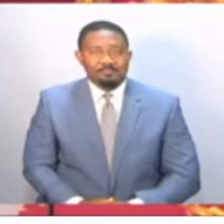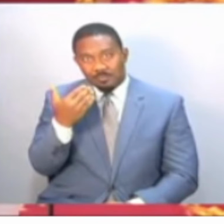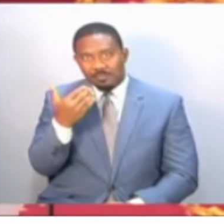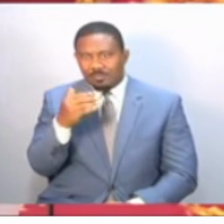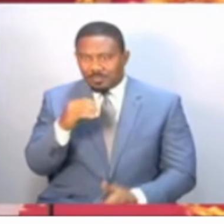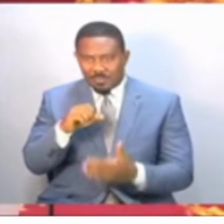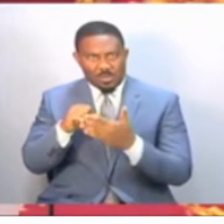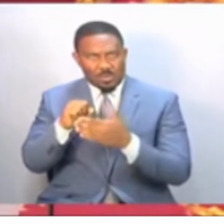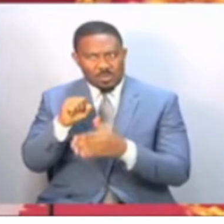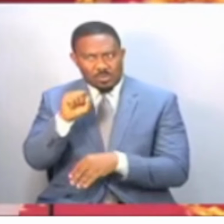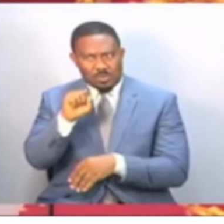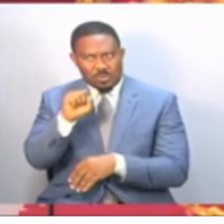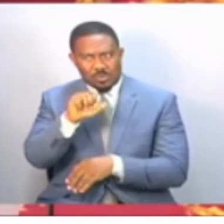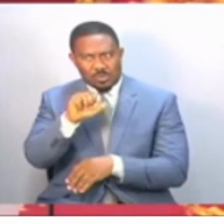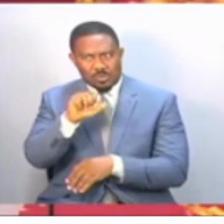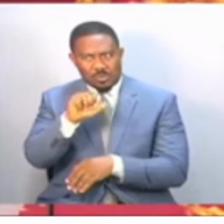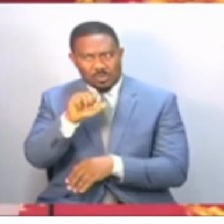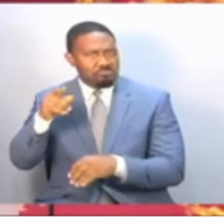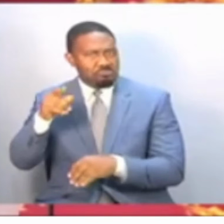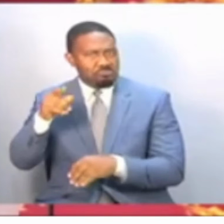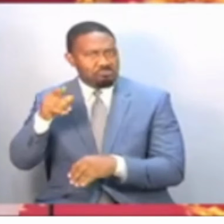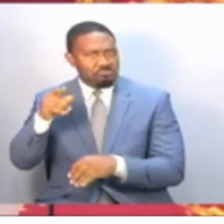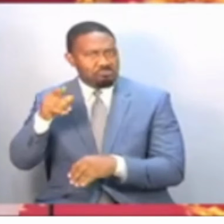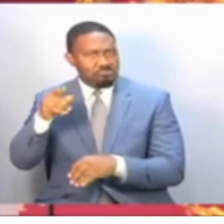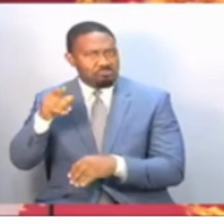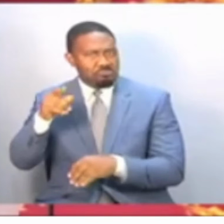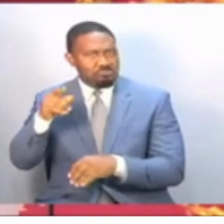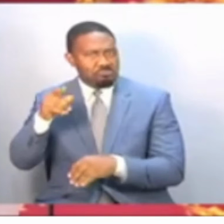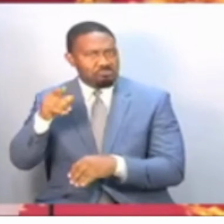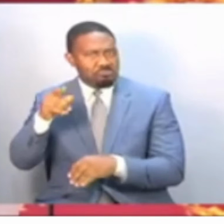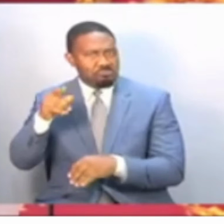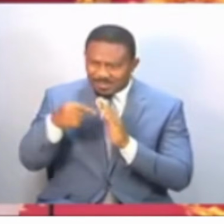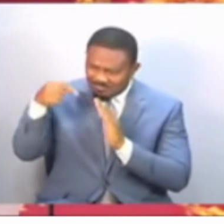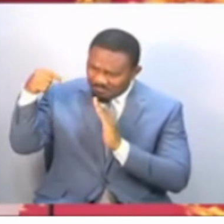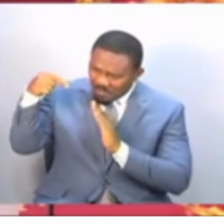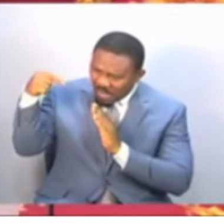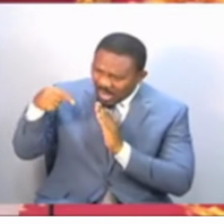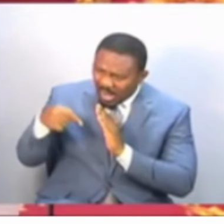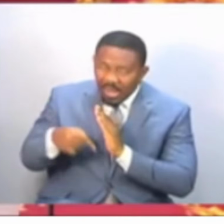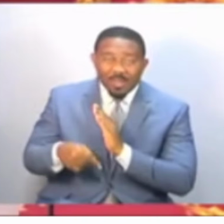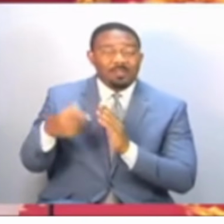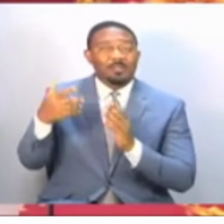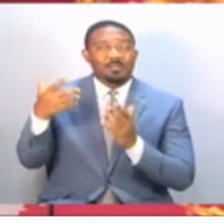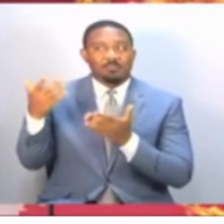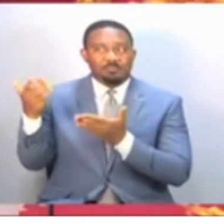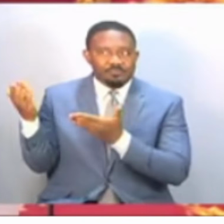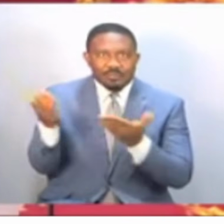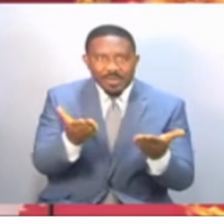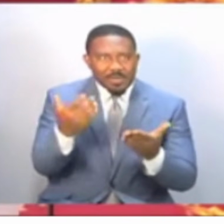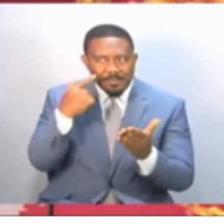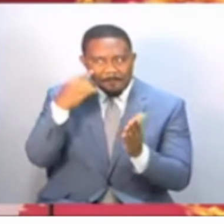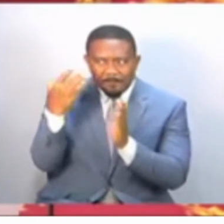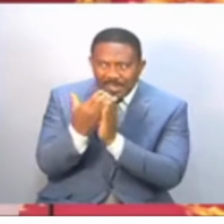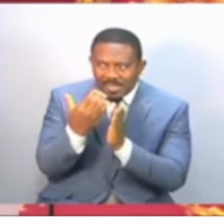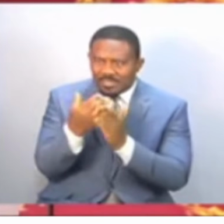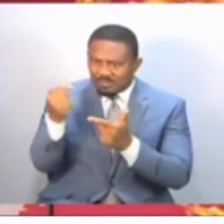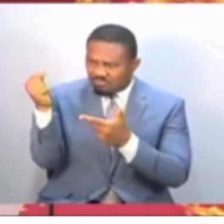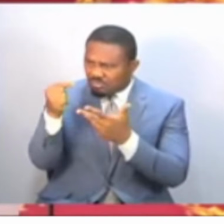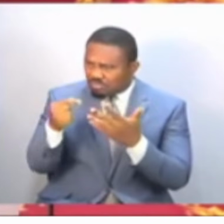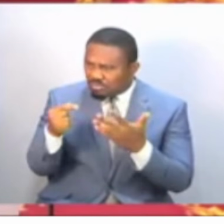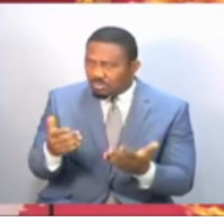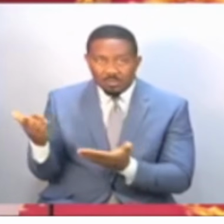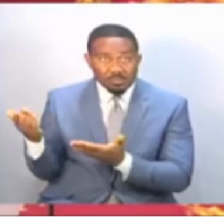for details about ongoing road projects, and same was willingly and timeously provided, there was